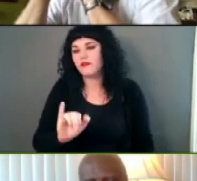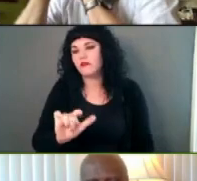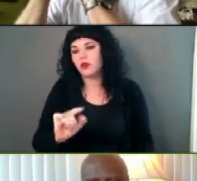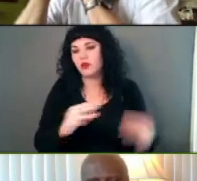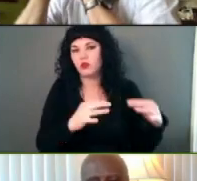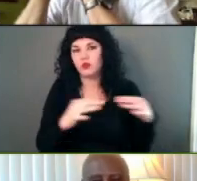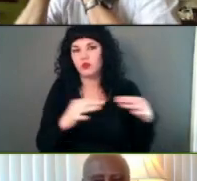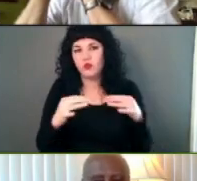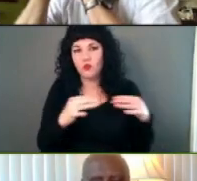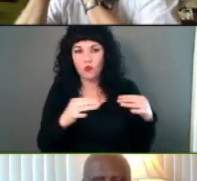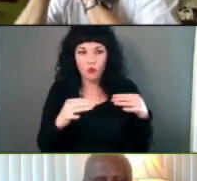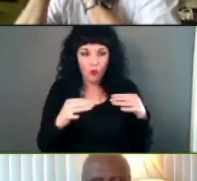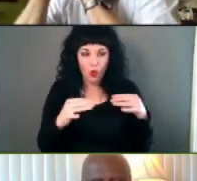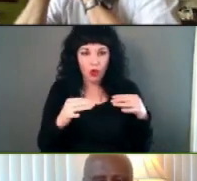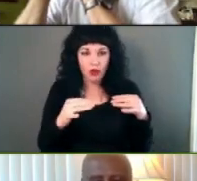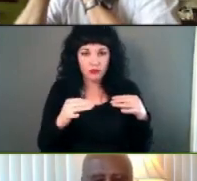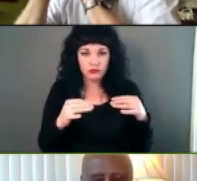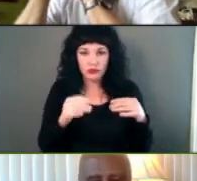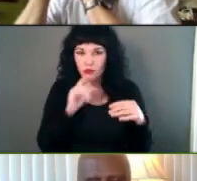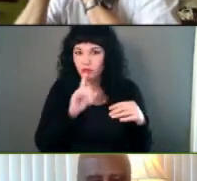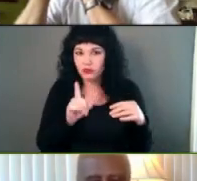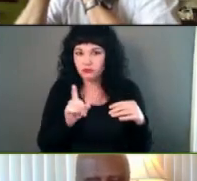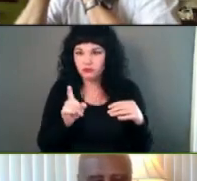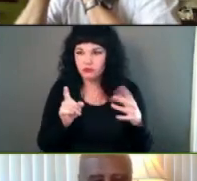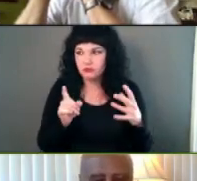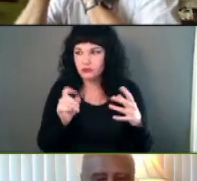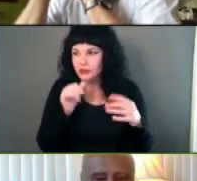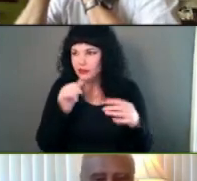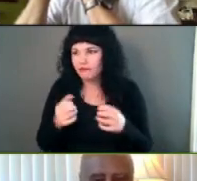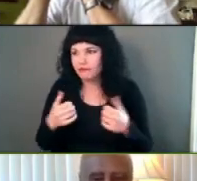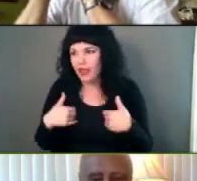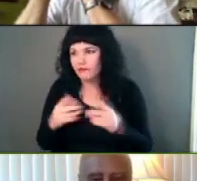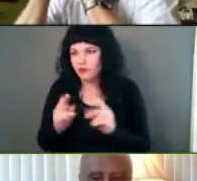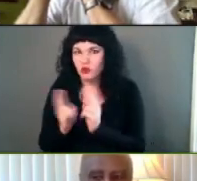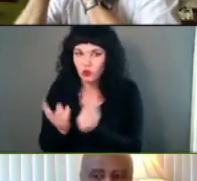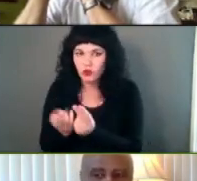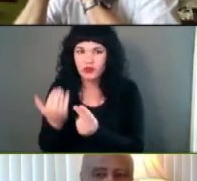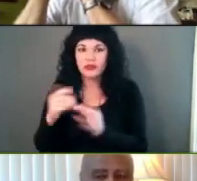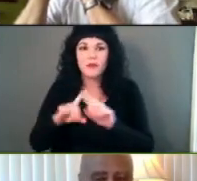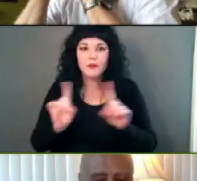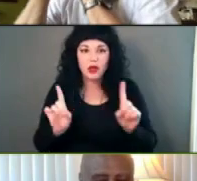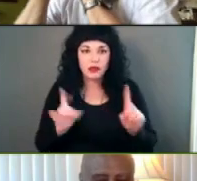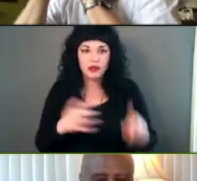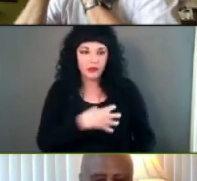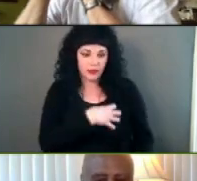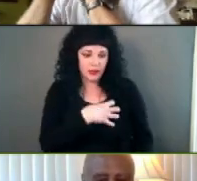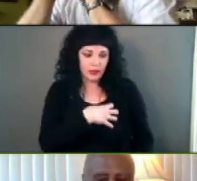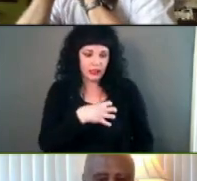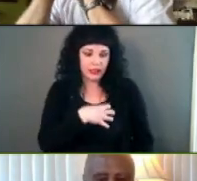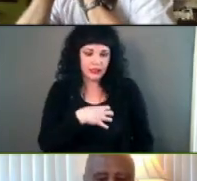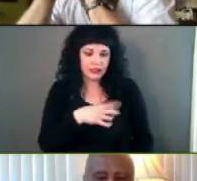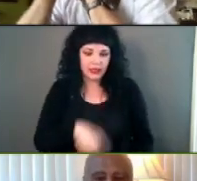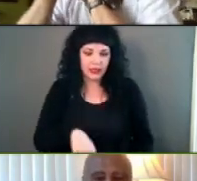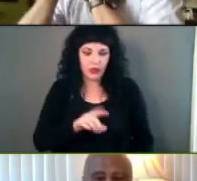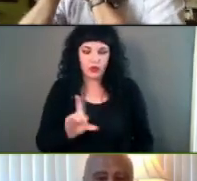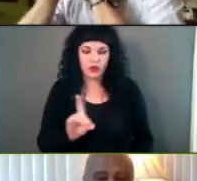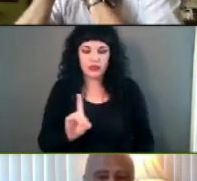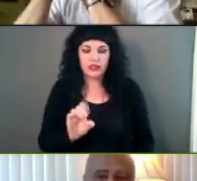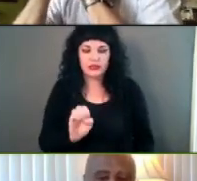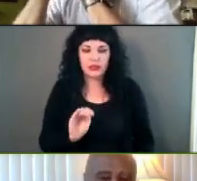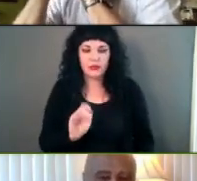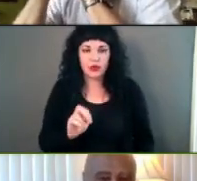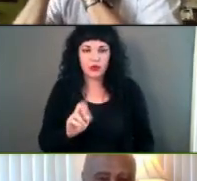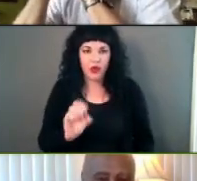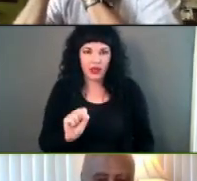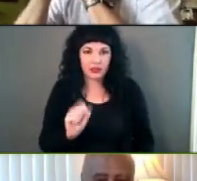were Democrats because there was another similar shift in party alignment in the 1930s. So we've seen